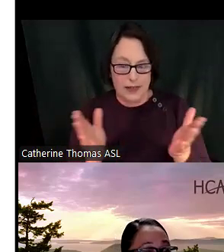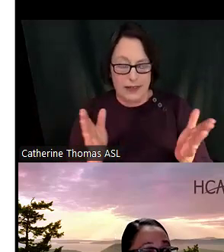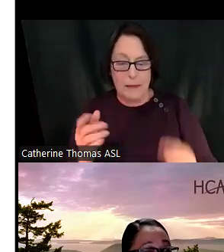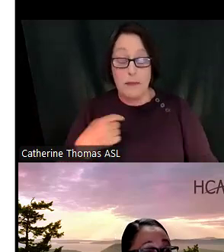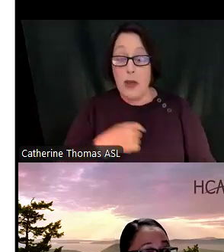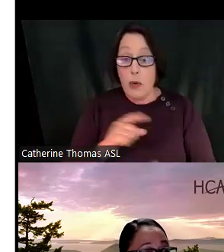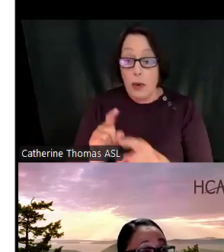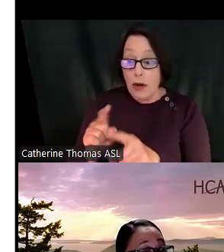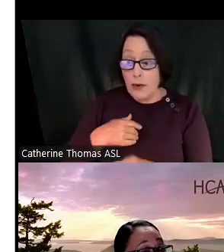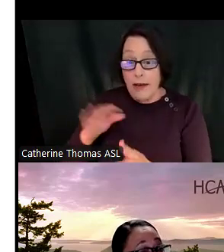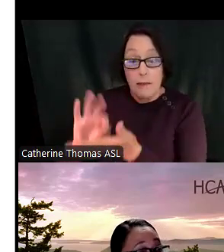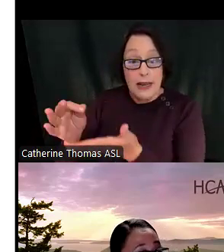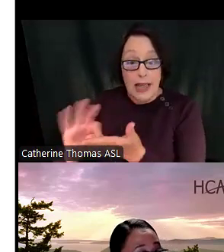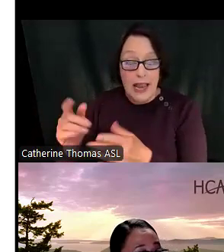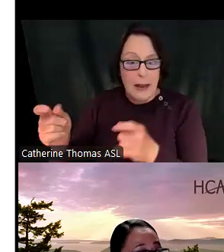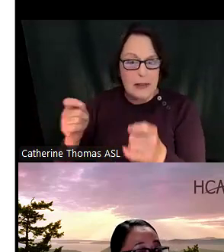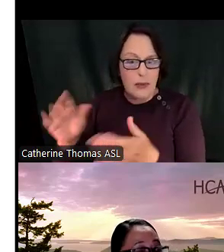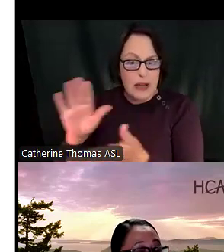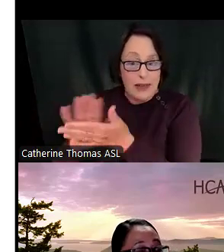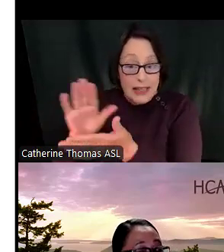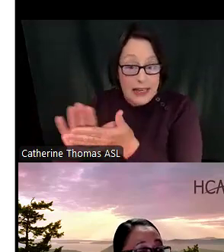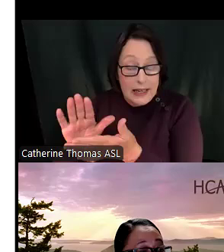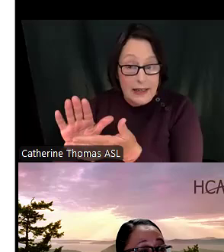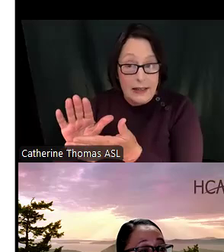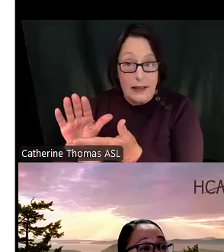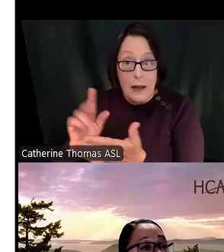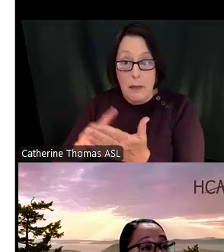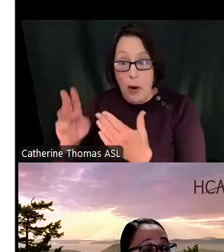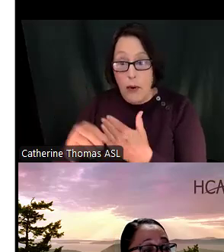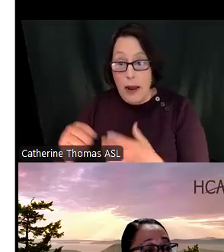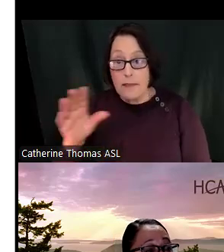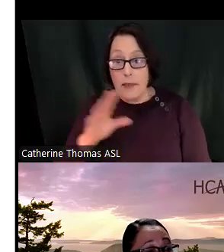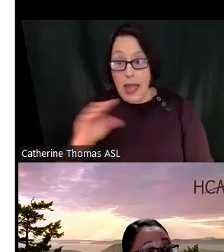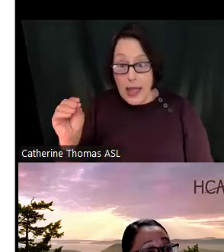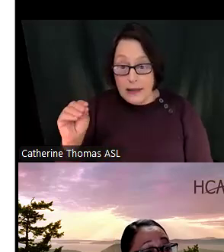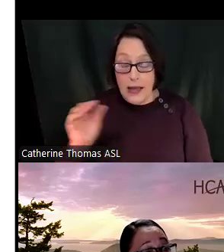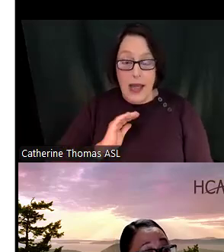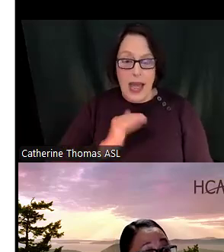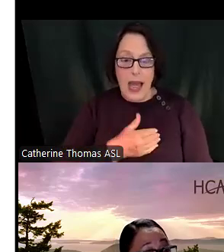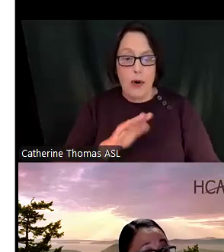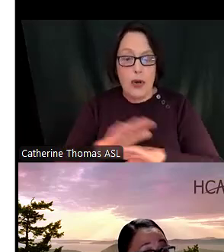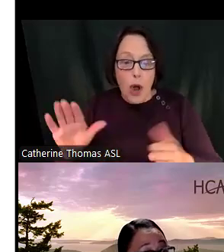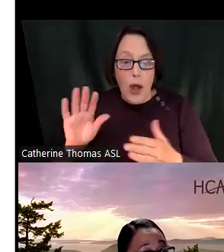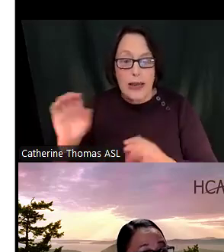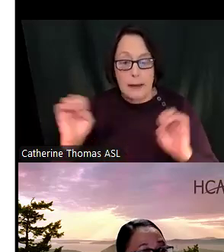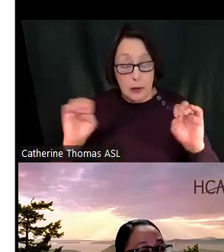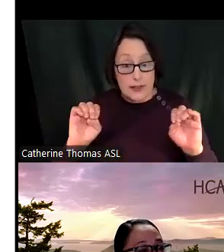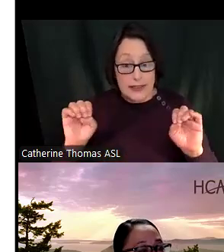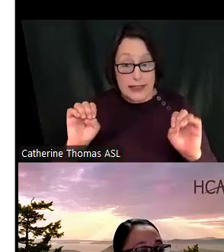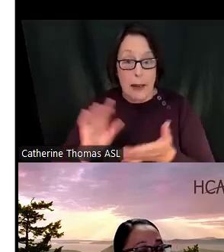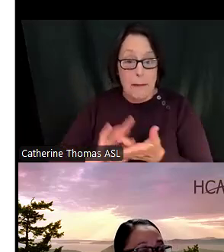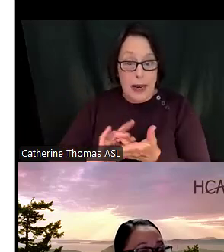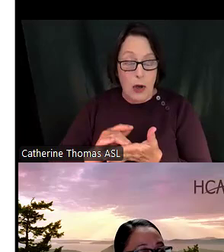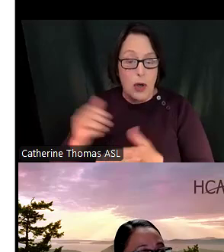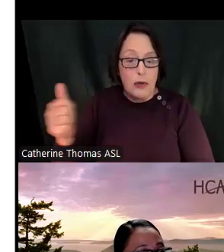also have our Medicaid administrative cleaning program and our non-emergency medical transportation,